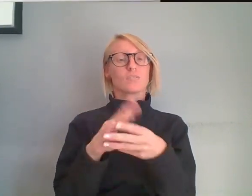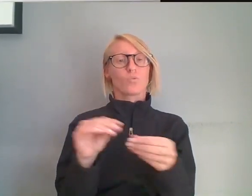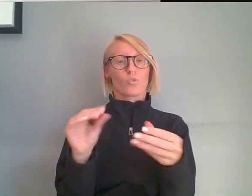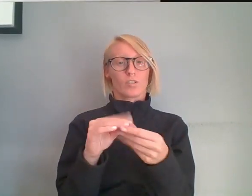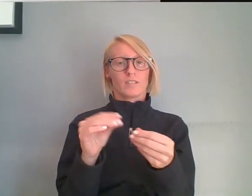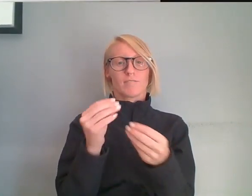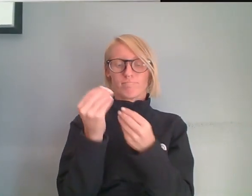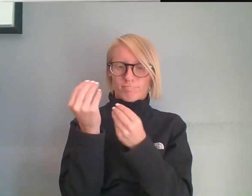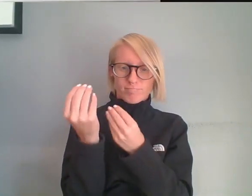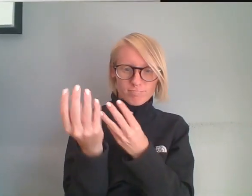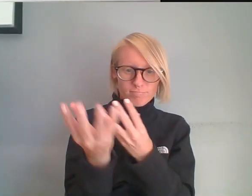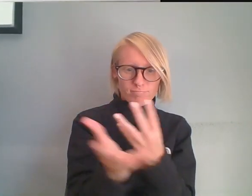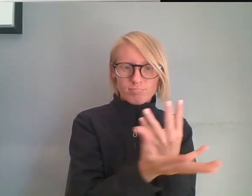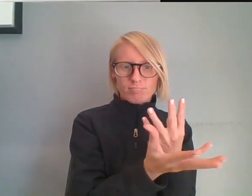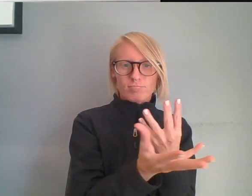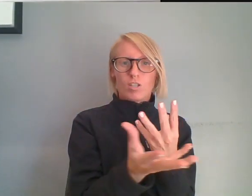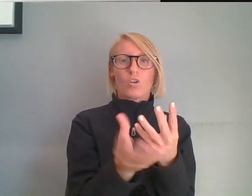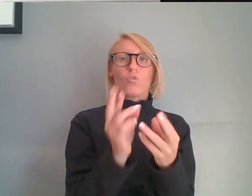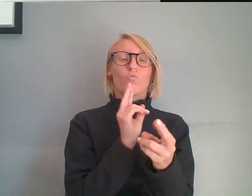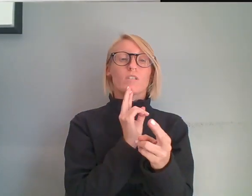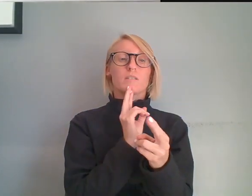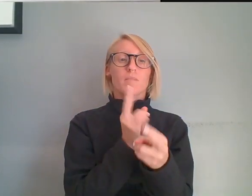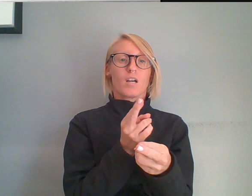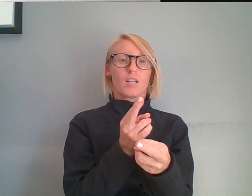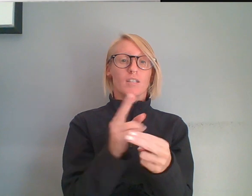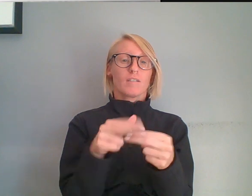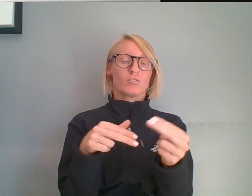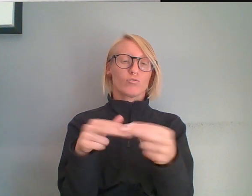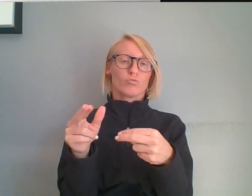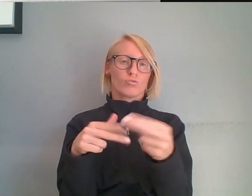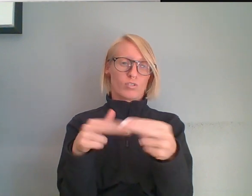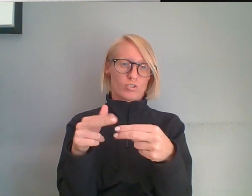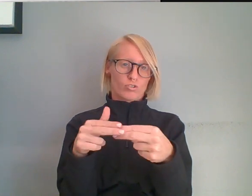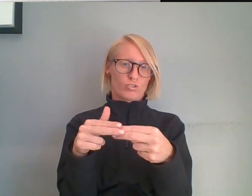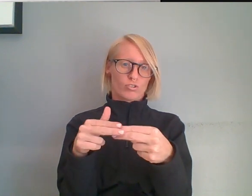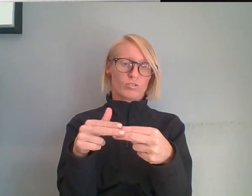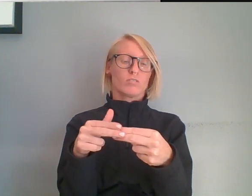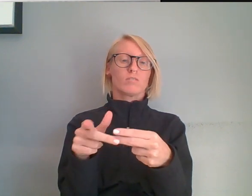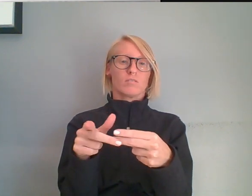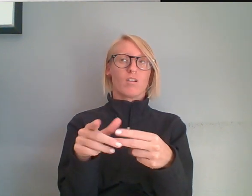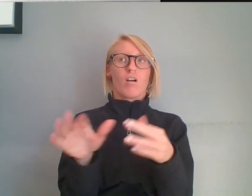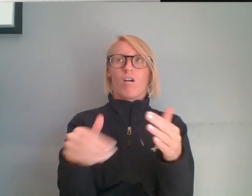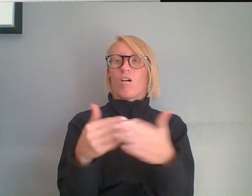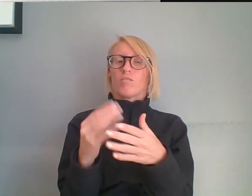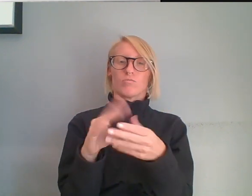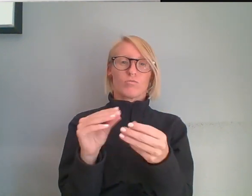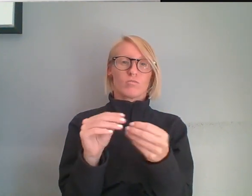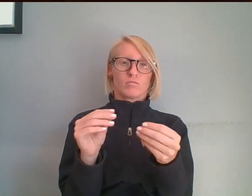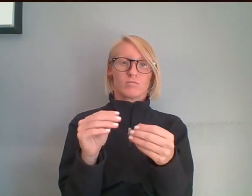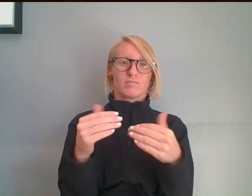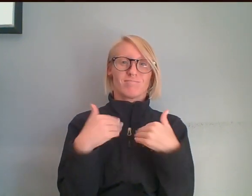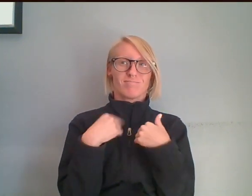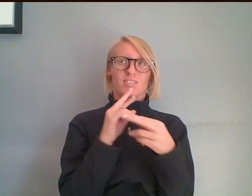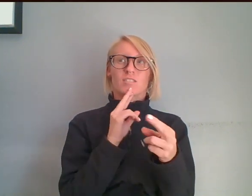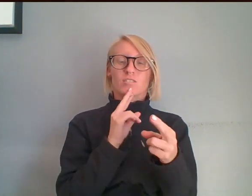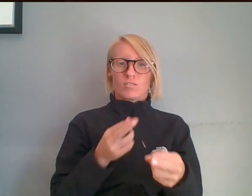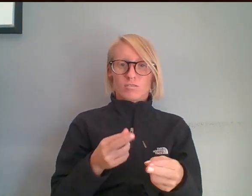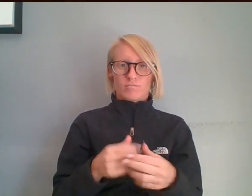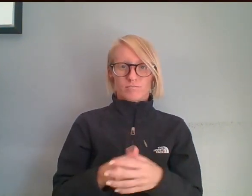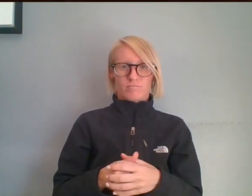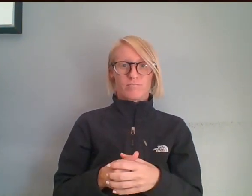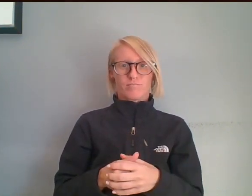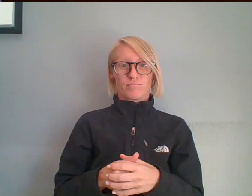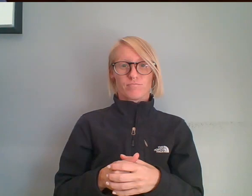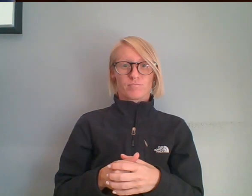We respond in a way that has a structure. All stories have structure. We have to respond in a structured way.